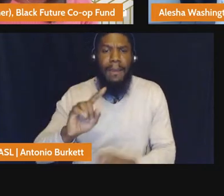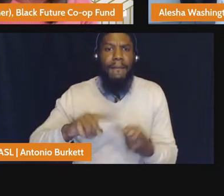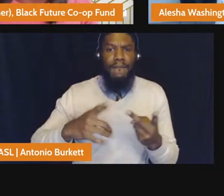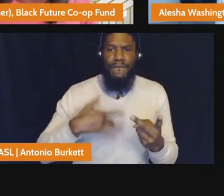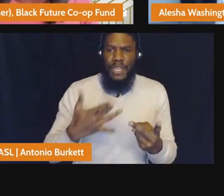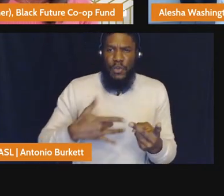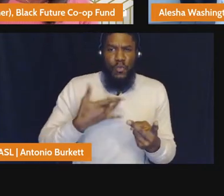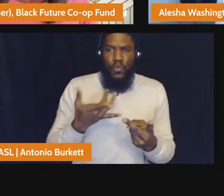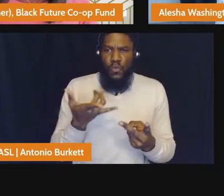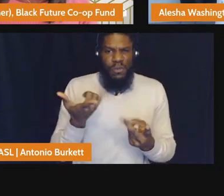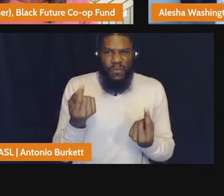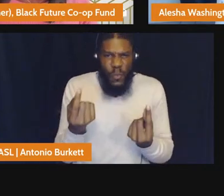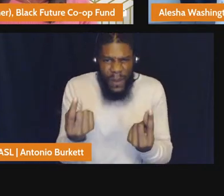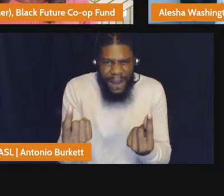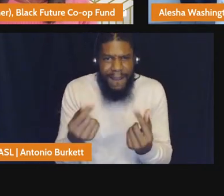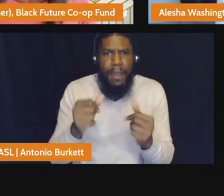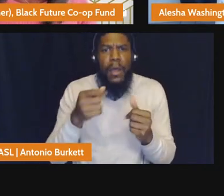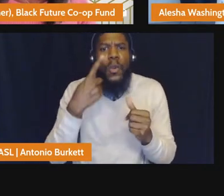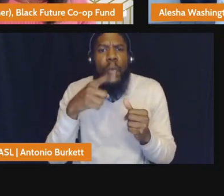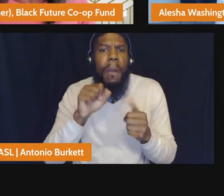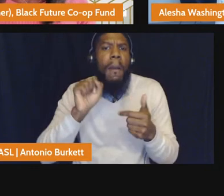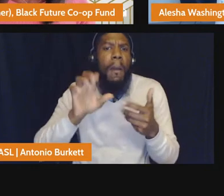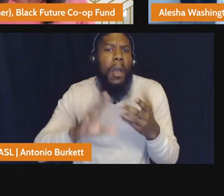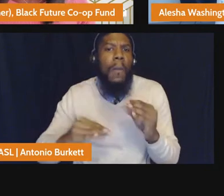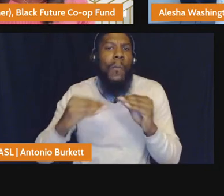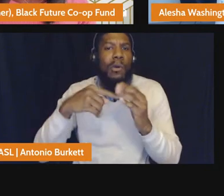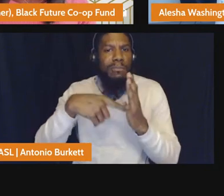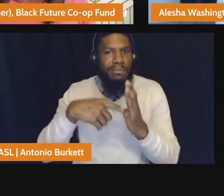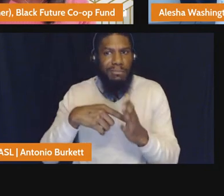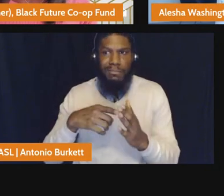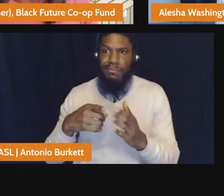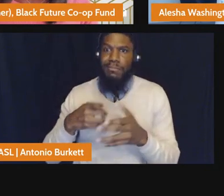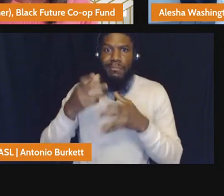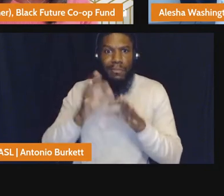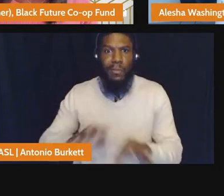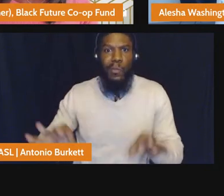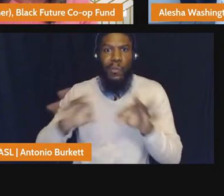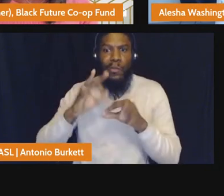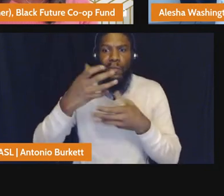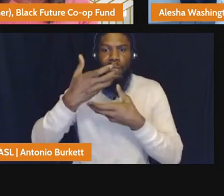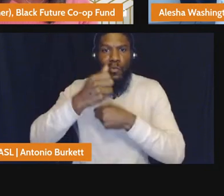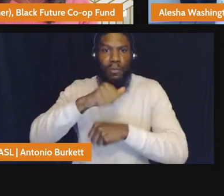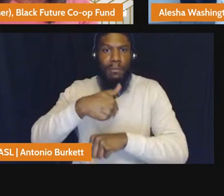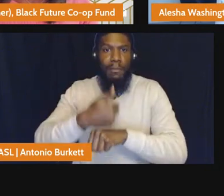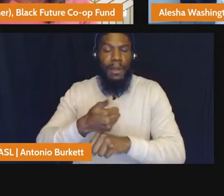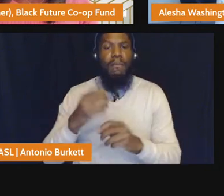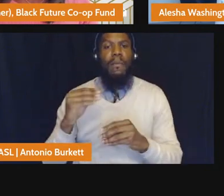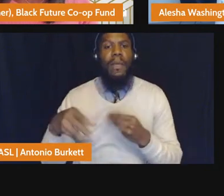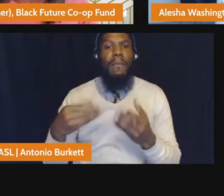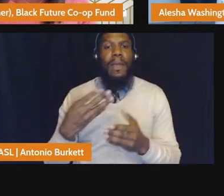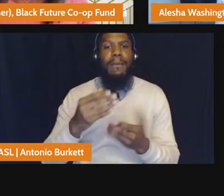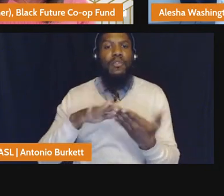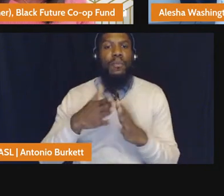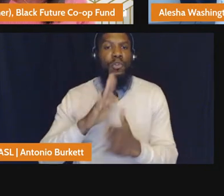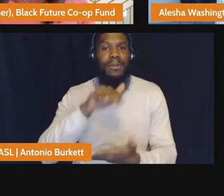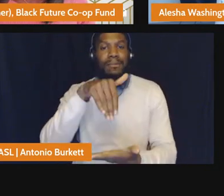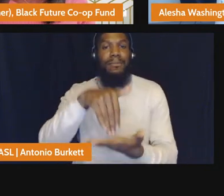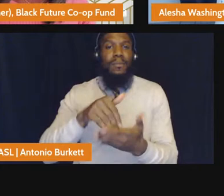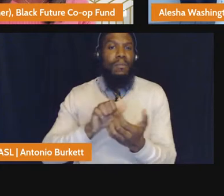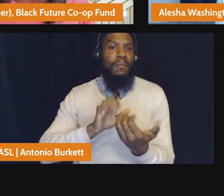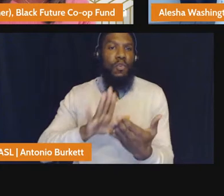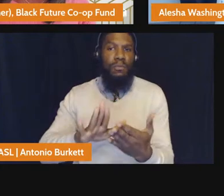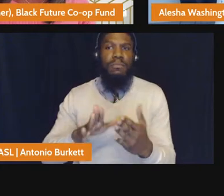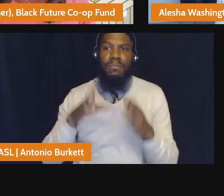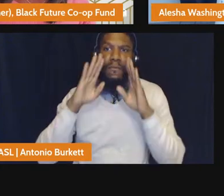more examples around the importance of trust-based philanthropy and community-centered approaches that focus on advancing